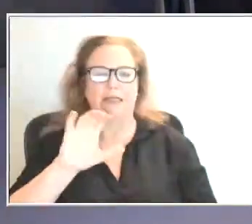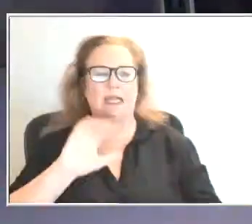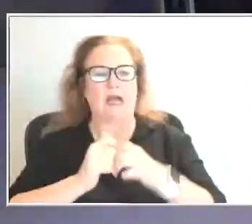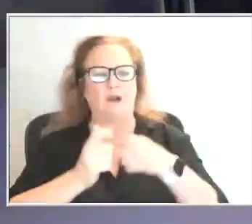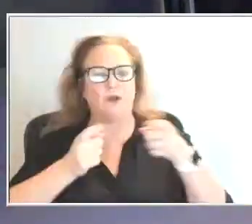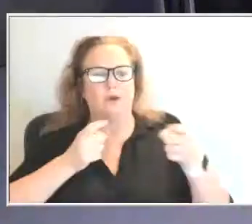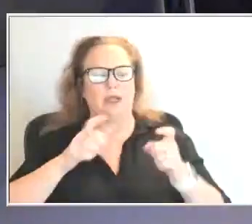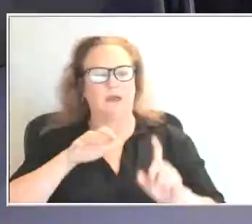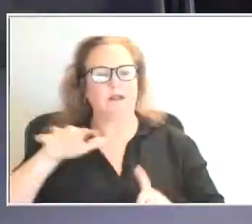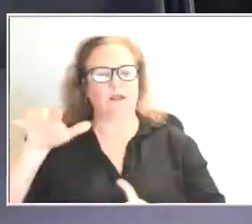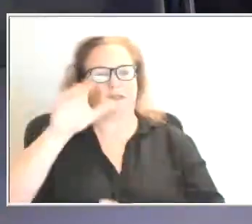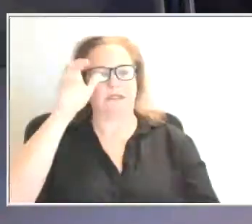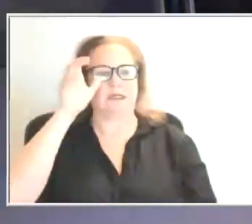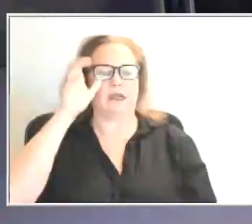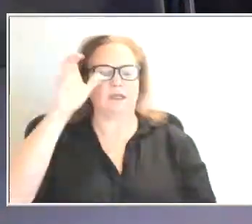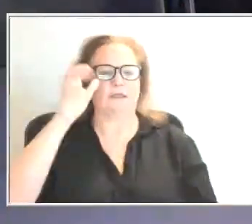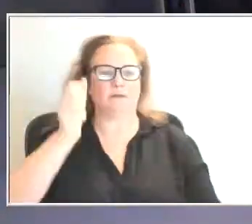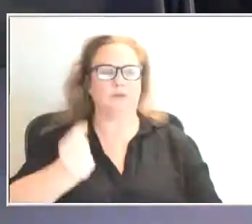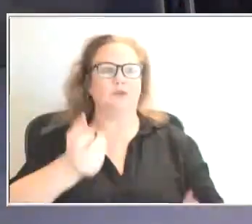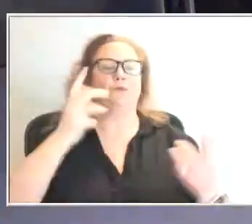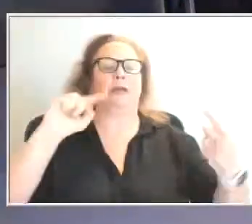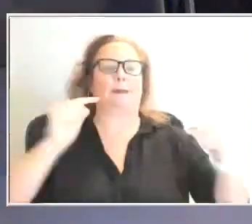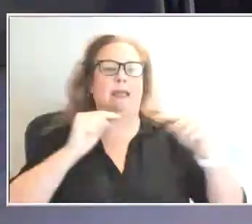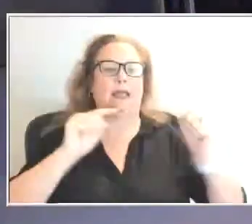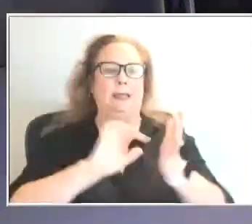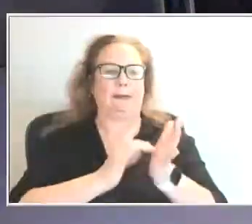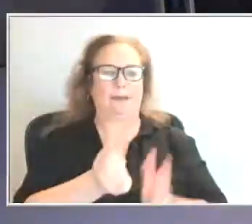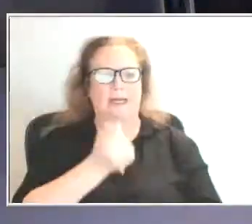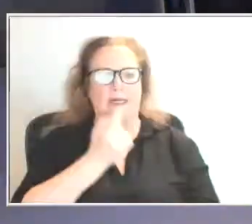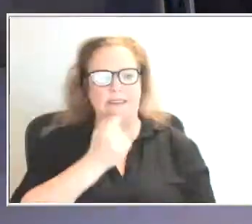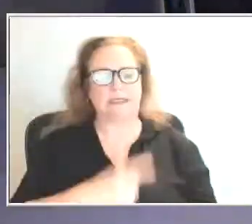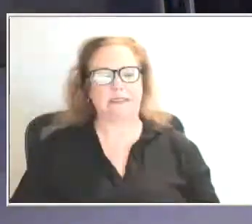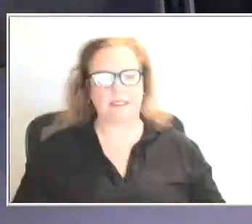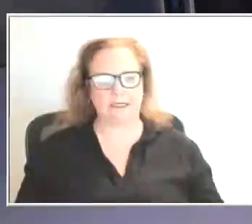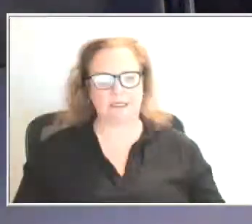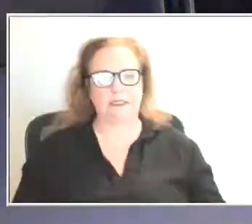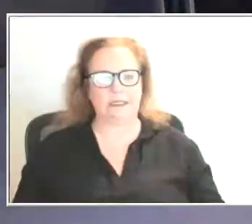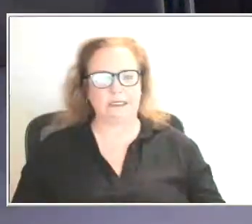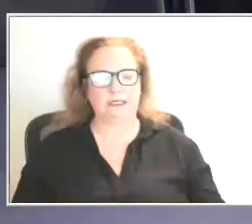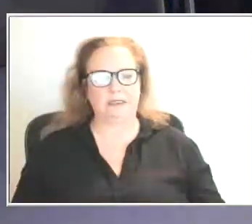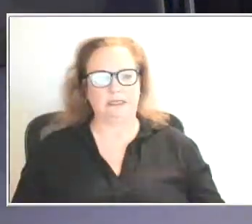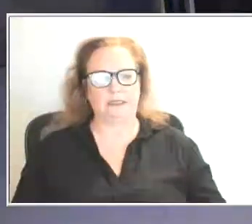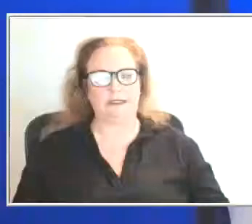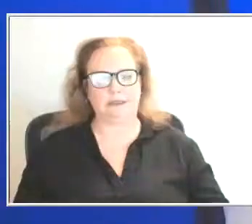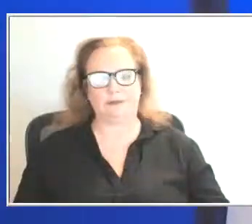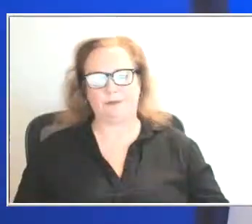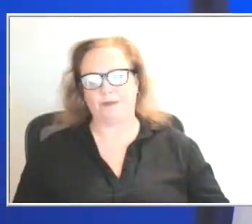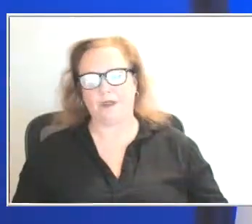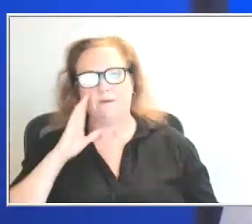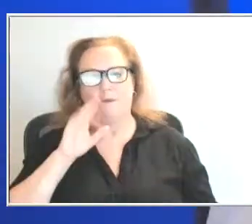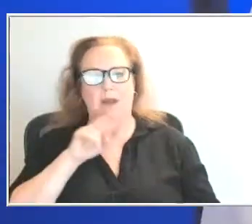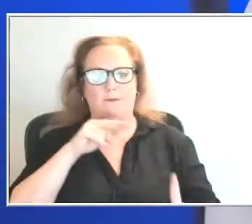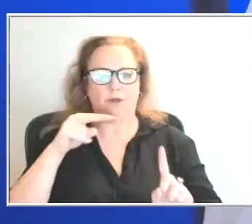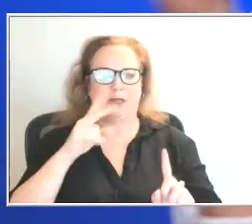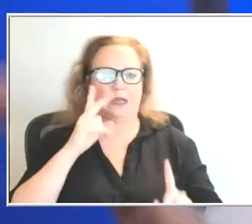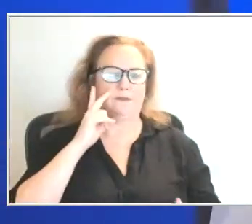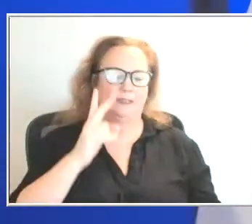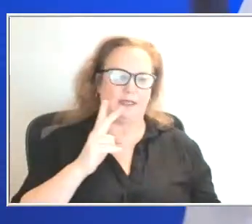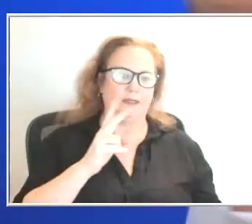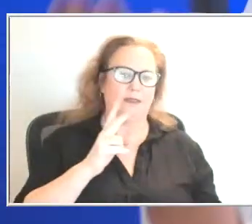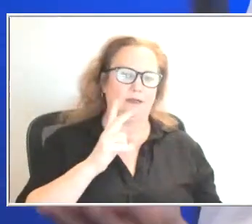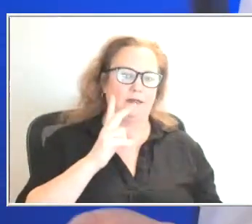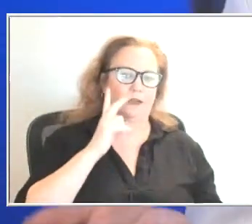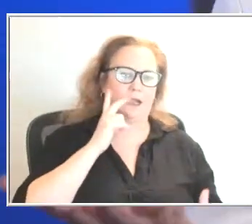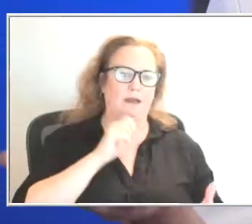this whole concept of too many painkillers, or Yeah, you know, from my point of view, I've seen it. You know, I've come